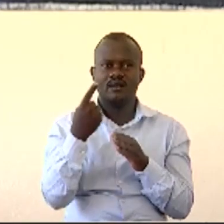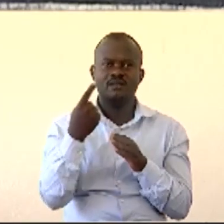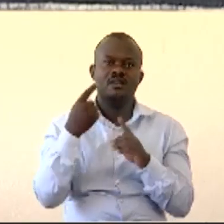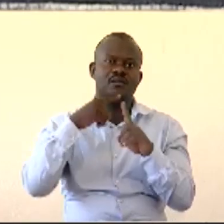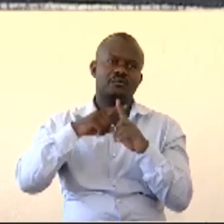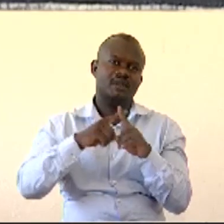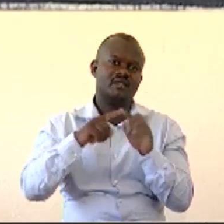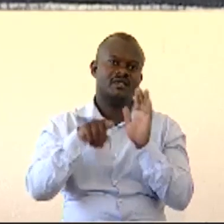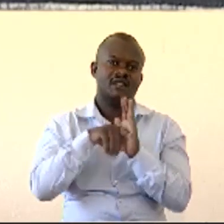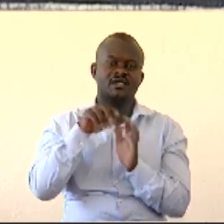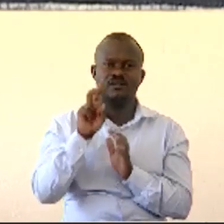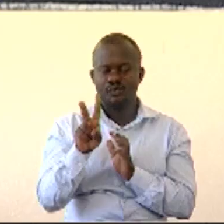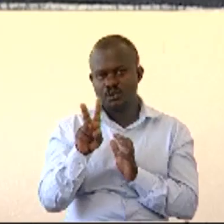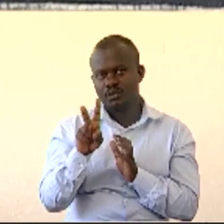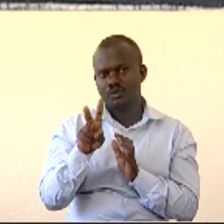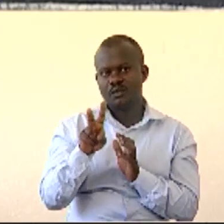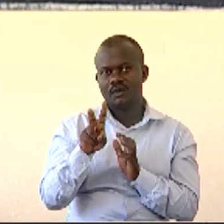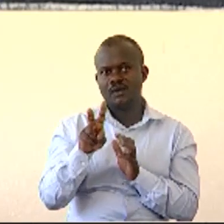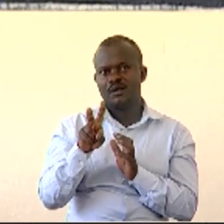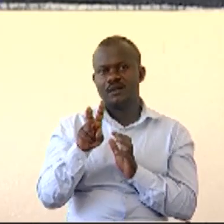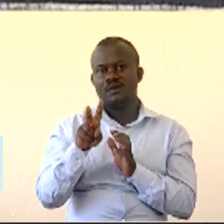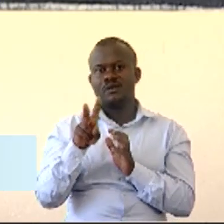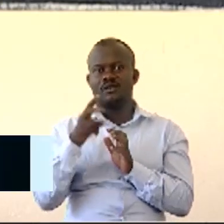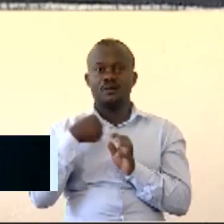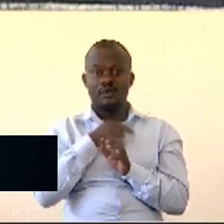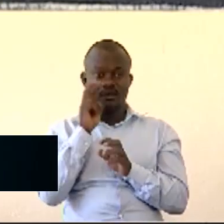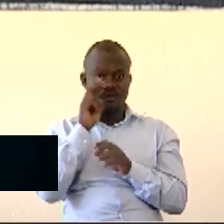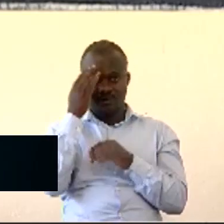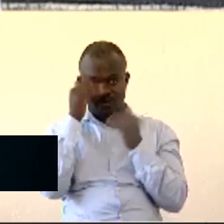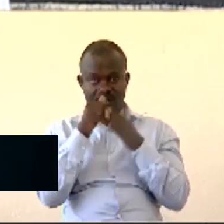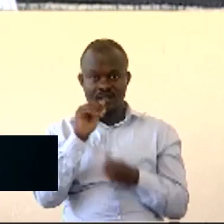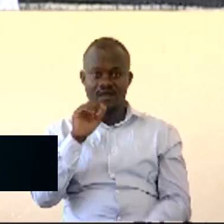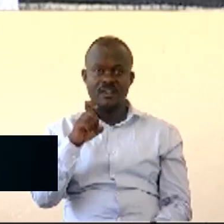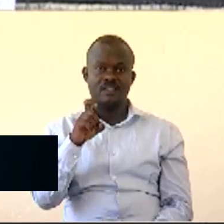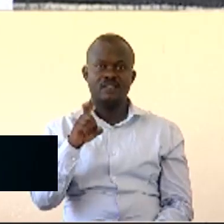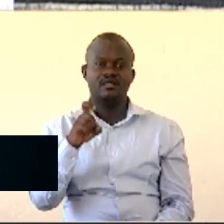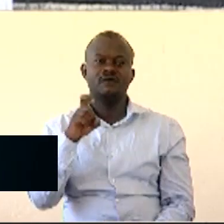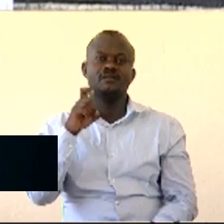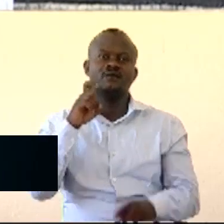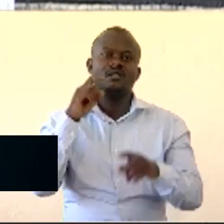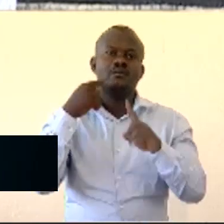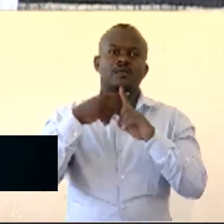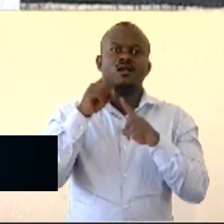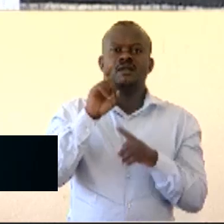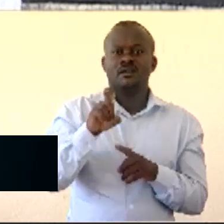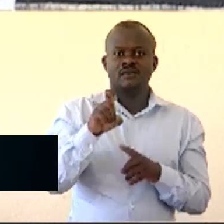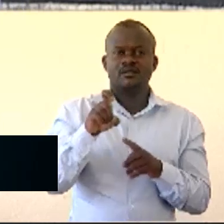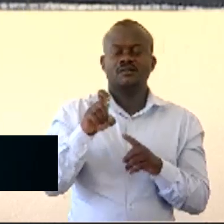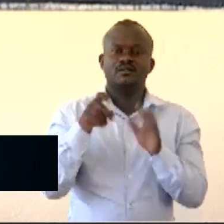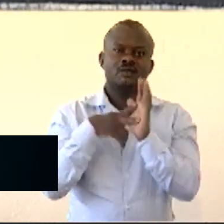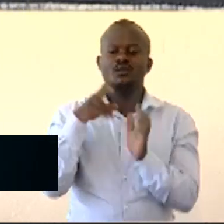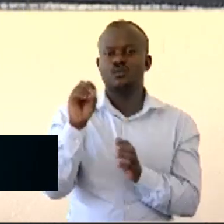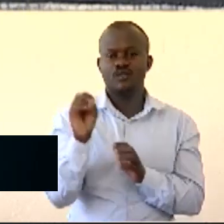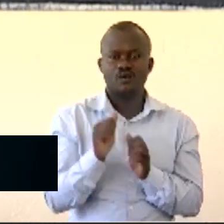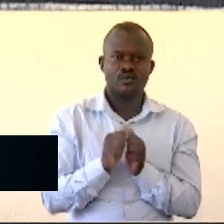plus -2. We are looking for the X, that's chlorine, plus X is equal to